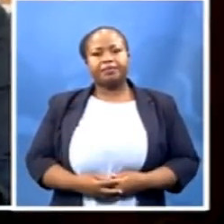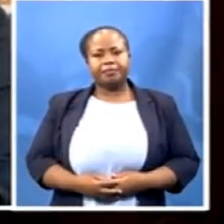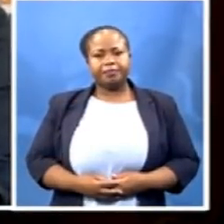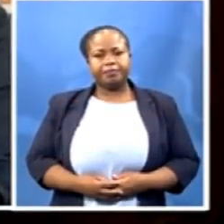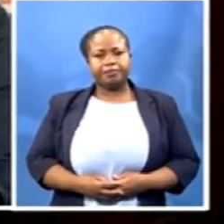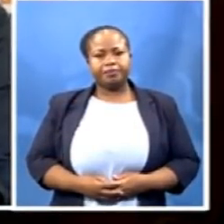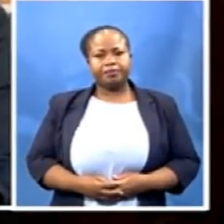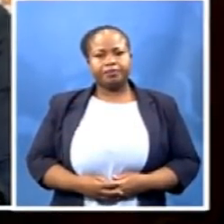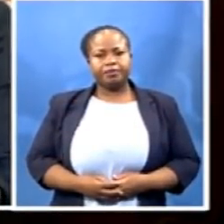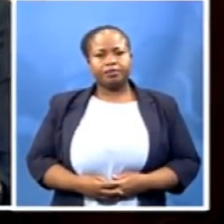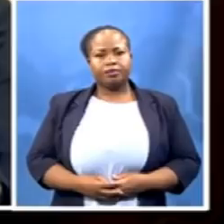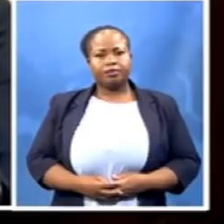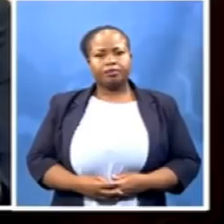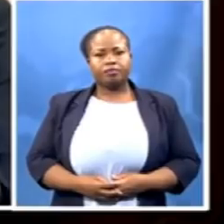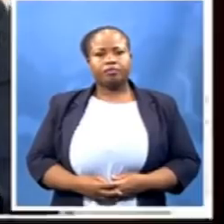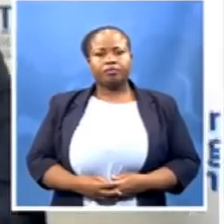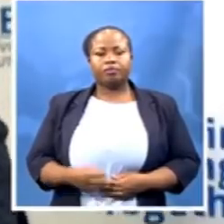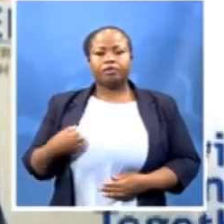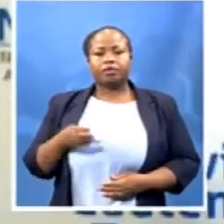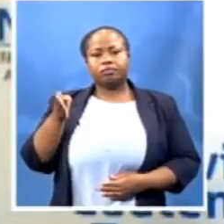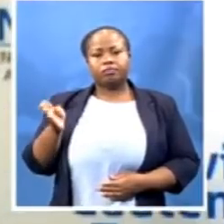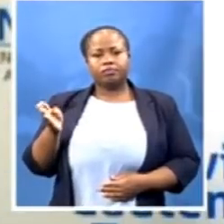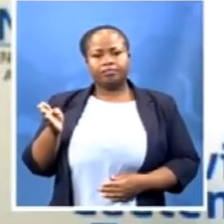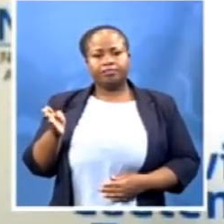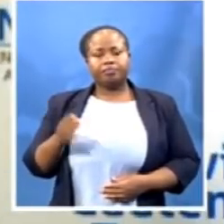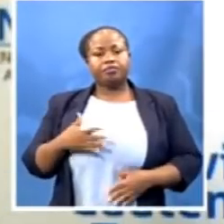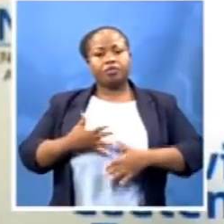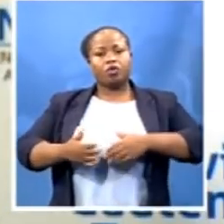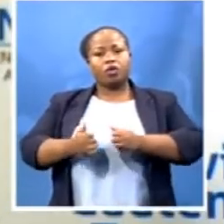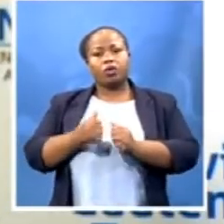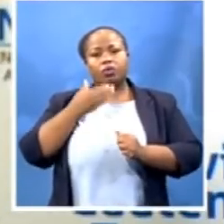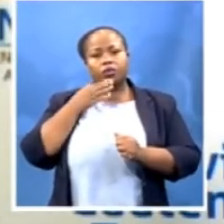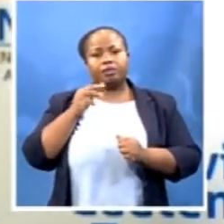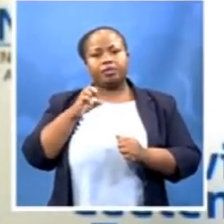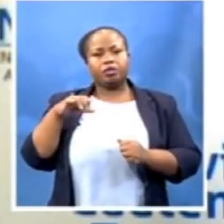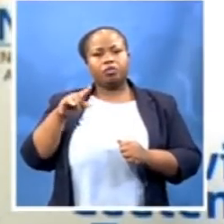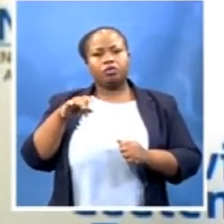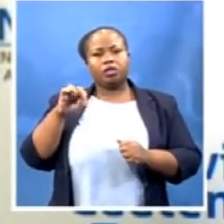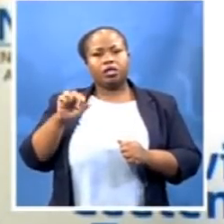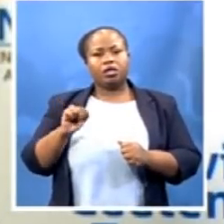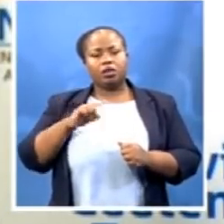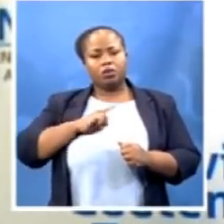by our colleague, MEC Mutara, because she's the custodian of the